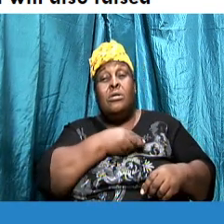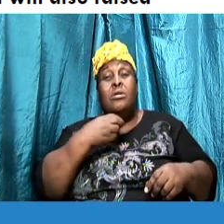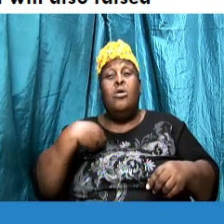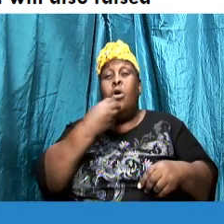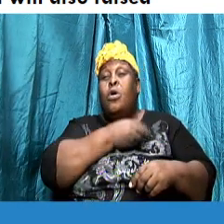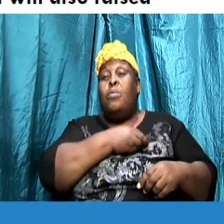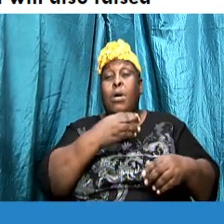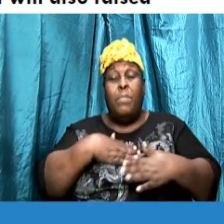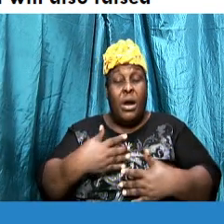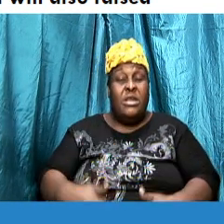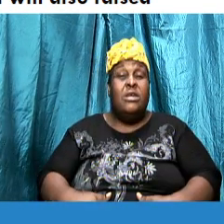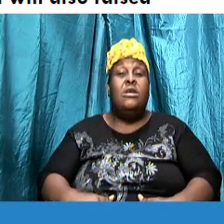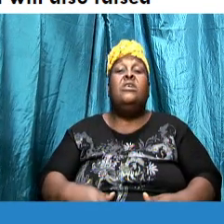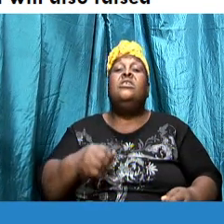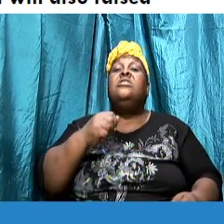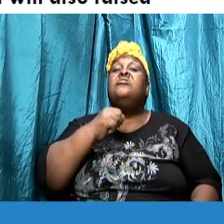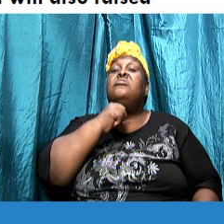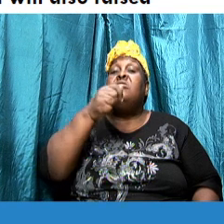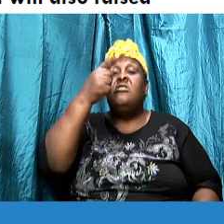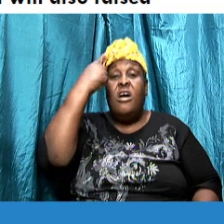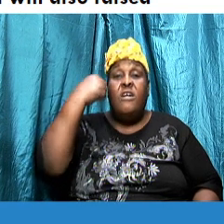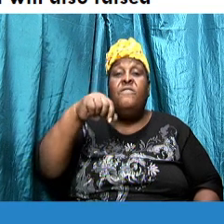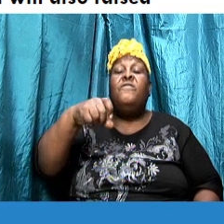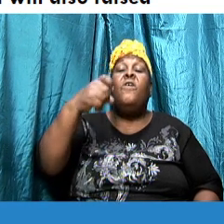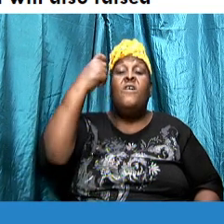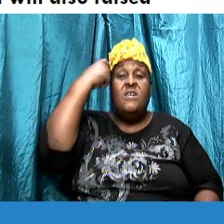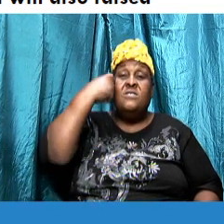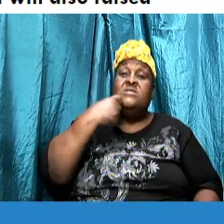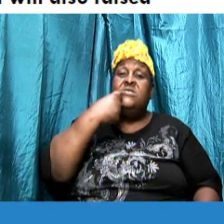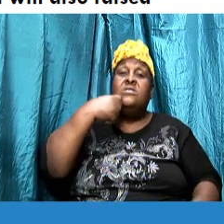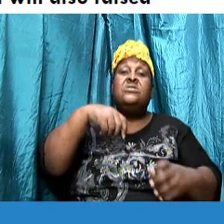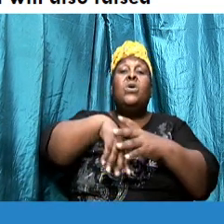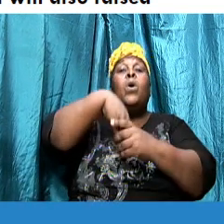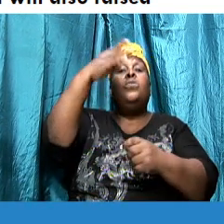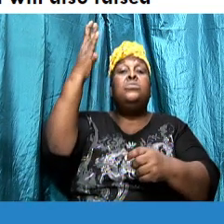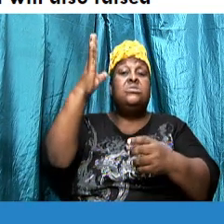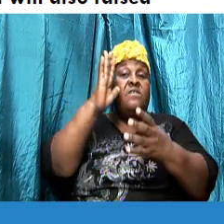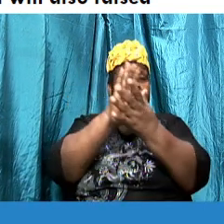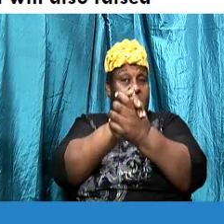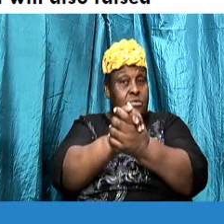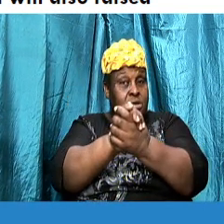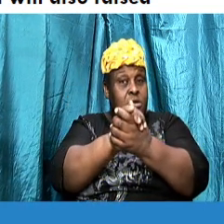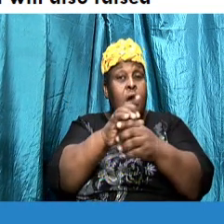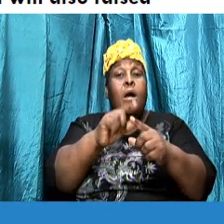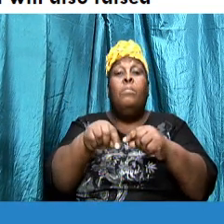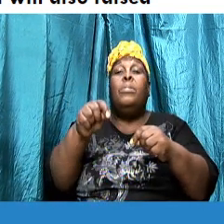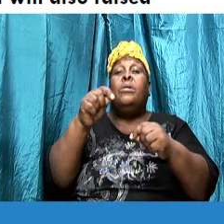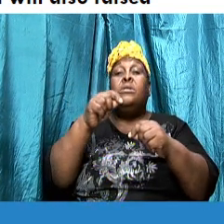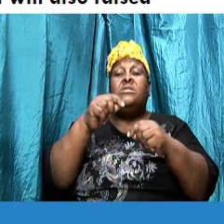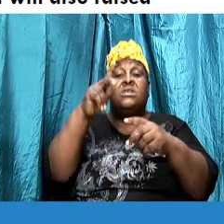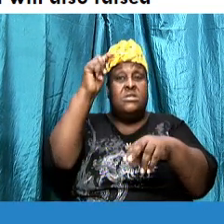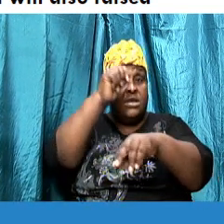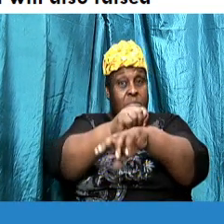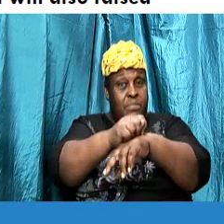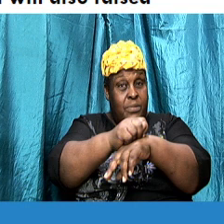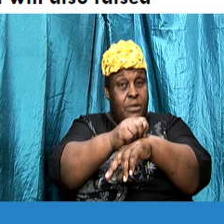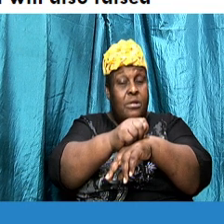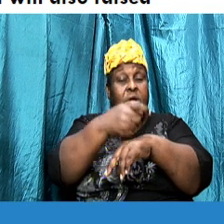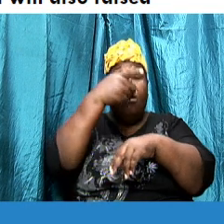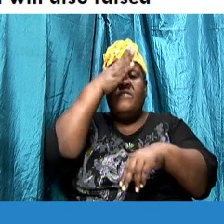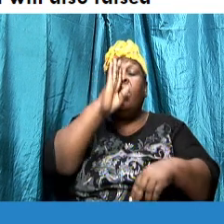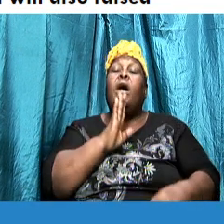for fornication. You know, but our body is the temple of God. And he said that God will